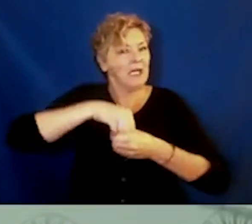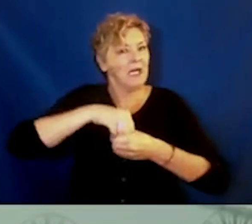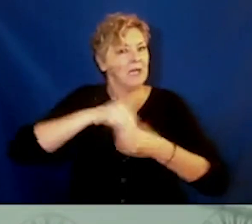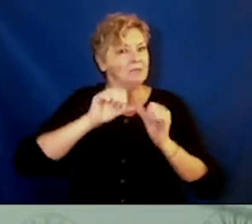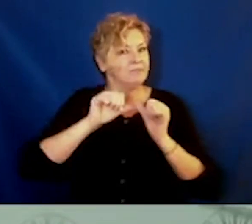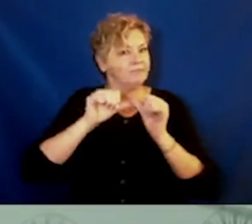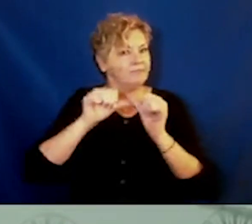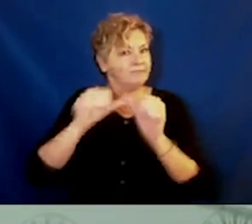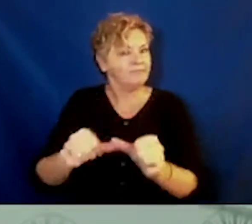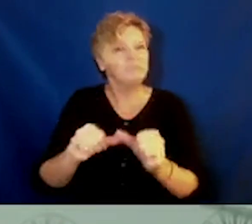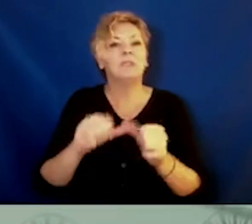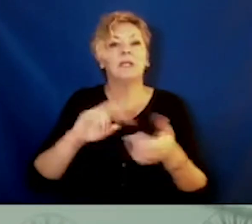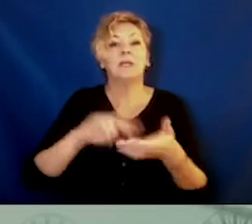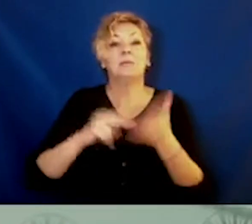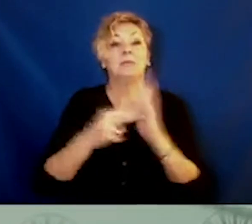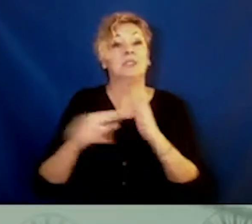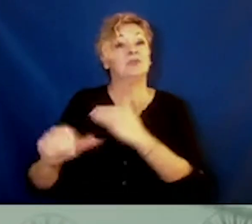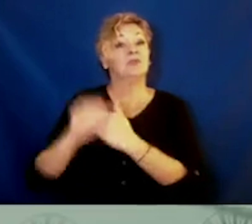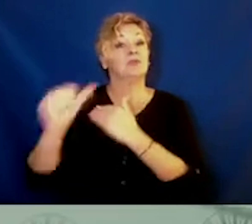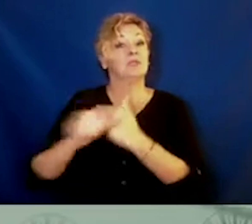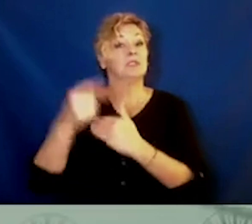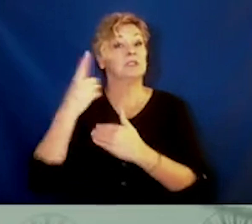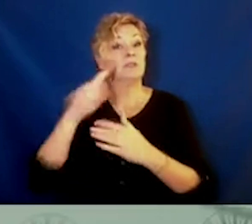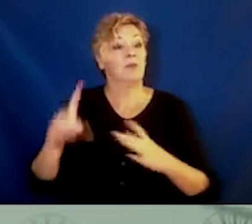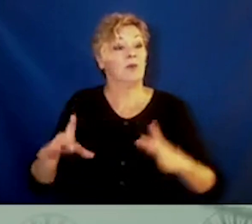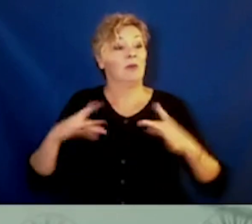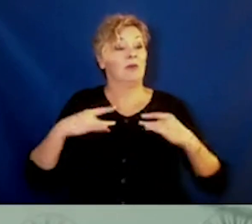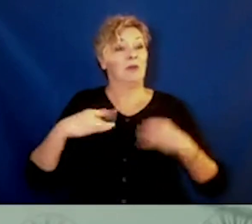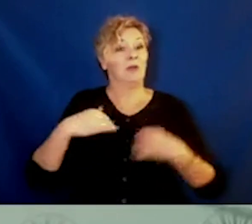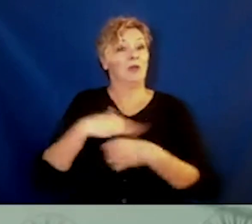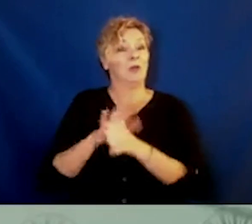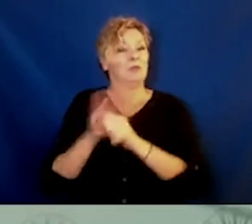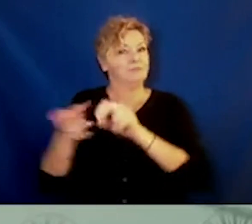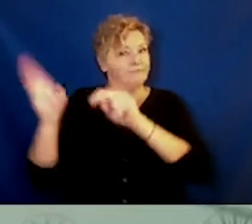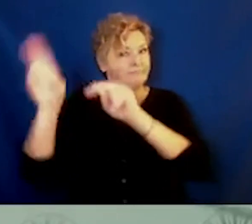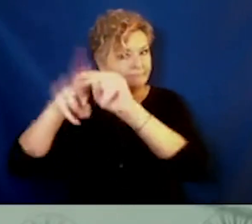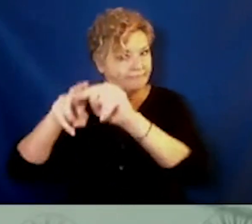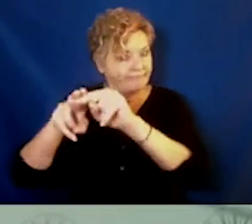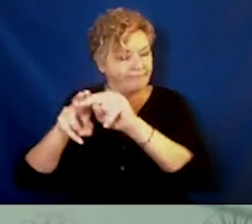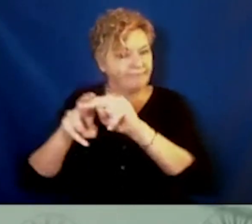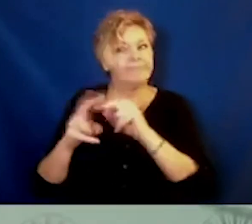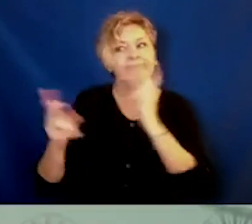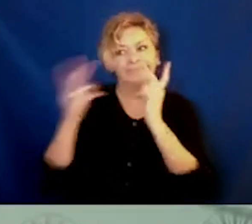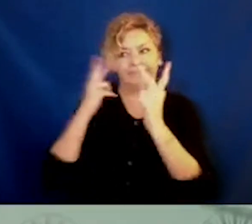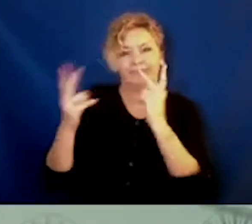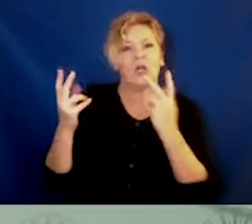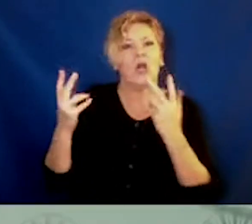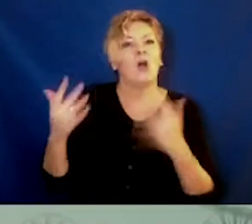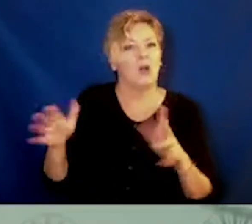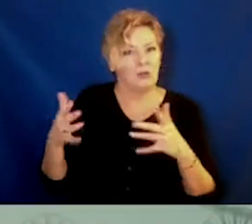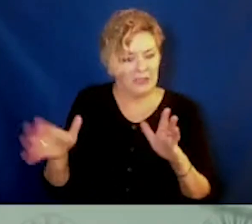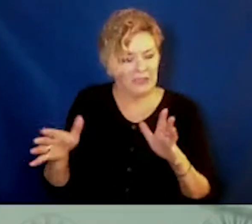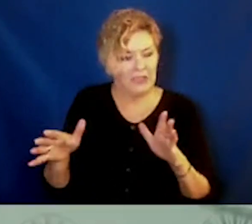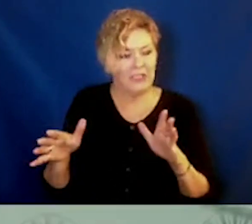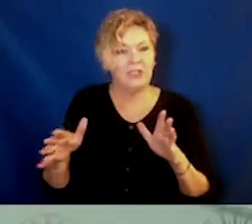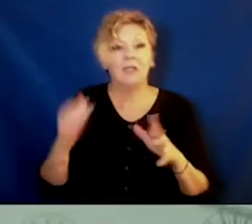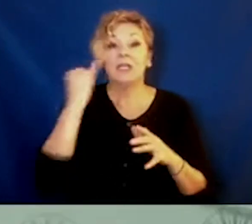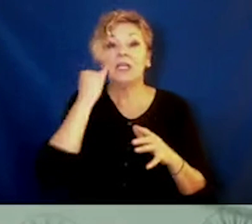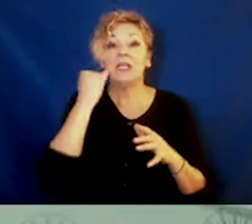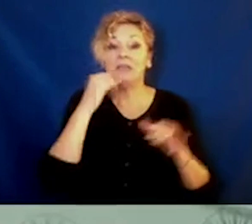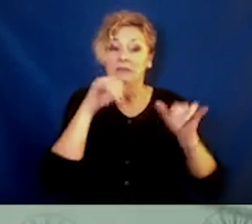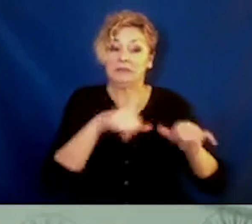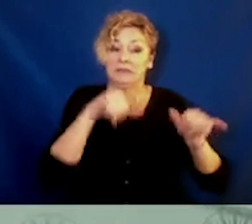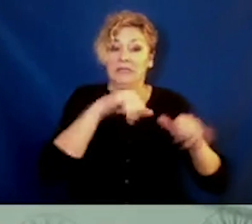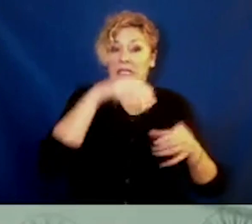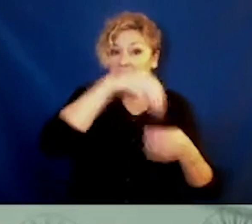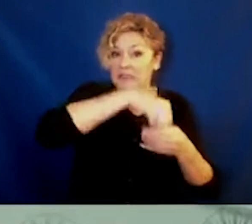see fluctuations and surges in some communities. We know this from British Columbia, we know this from around the world. The